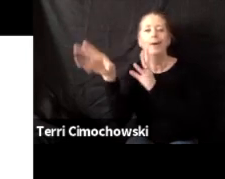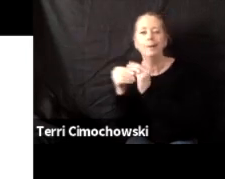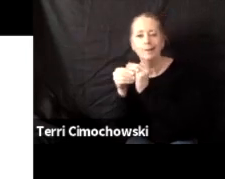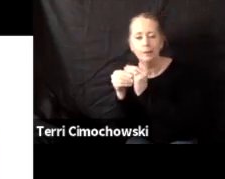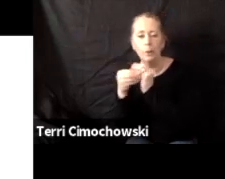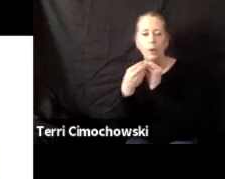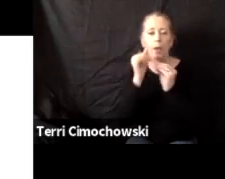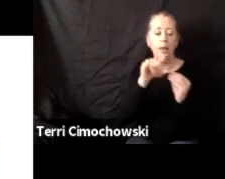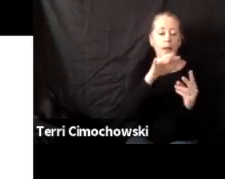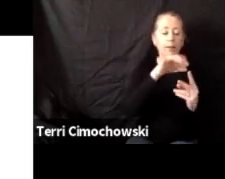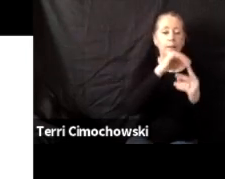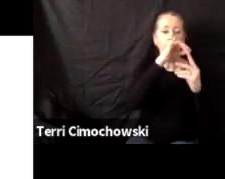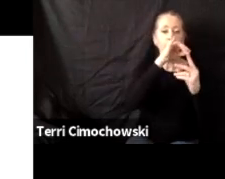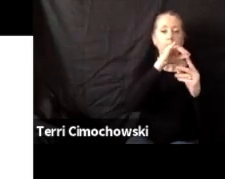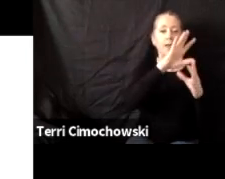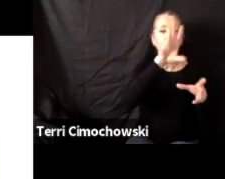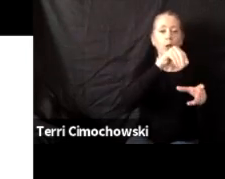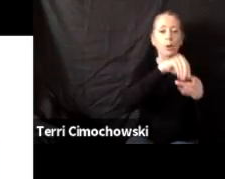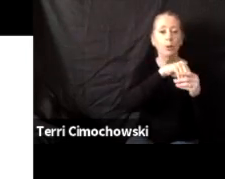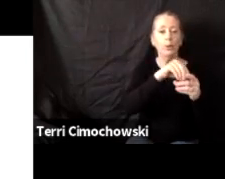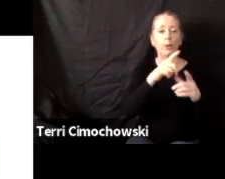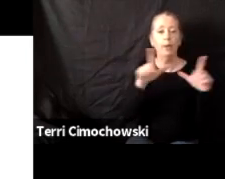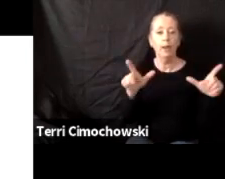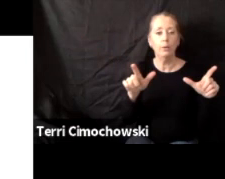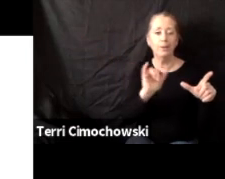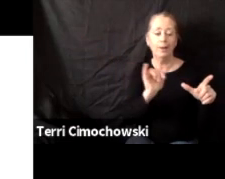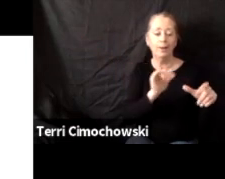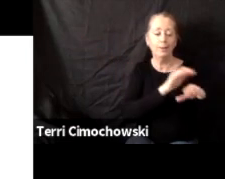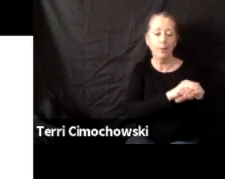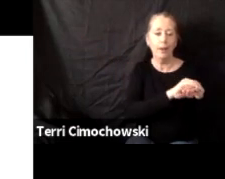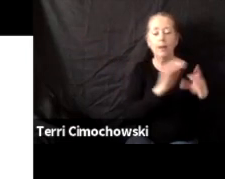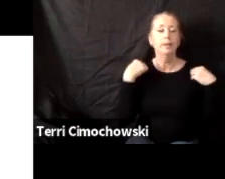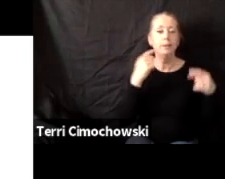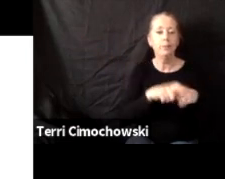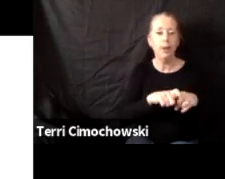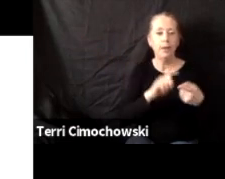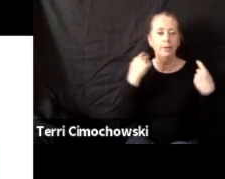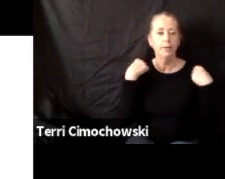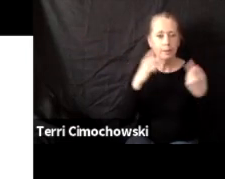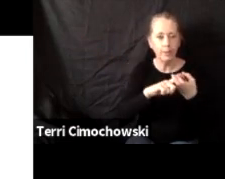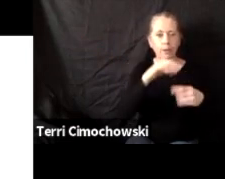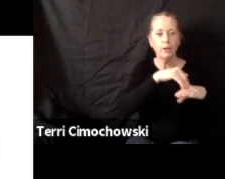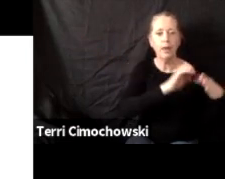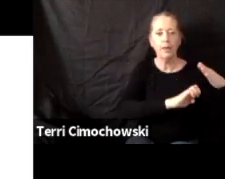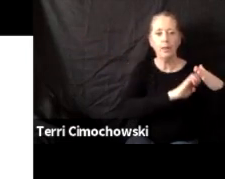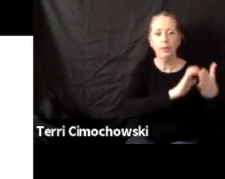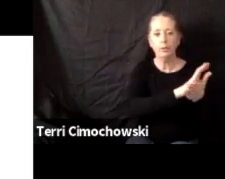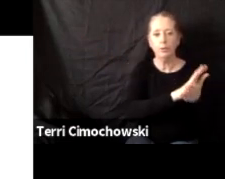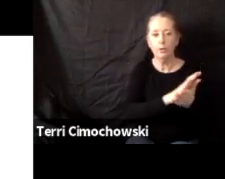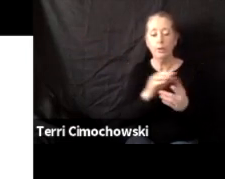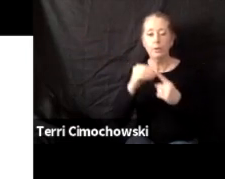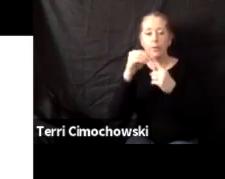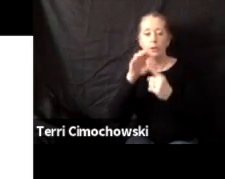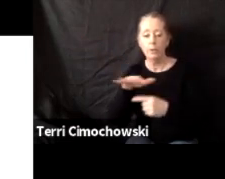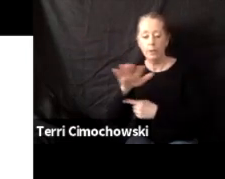specialists include language, for example, Spanish at the elementary level? So the specialist areas have yet to